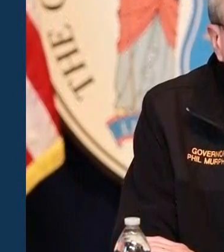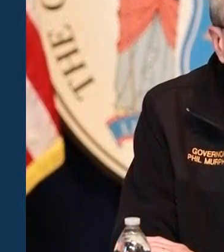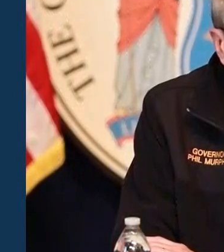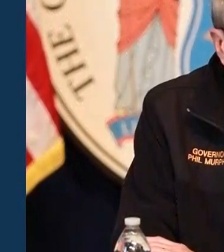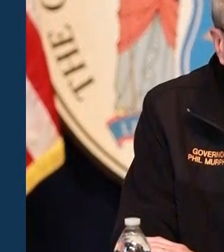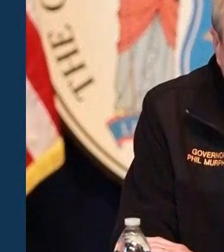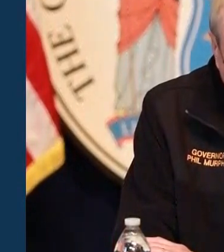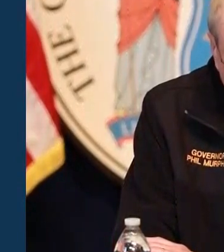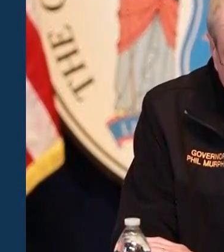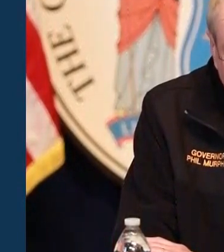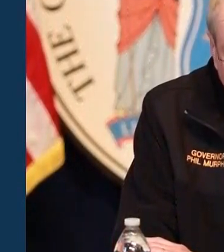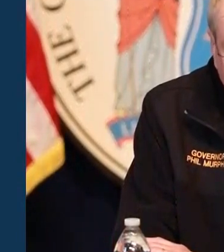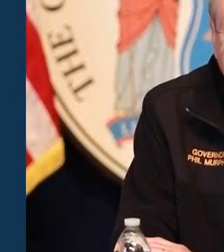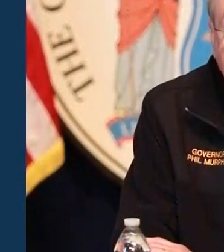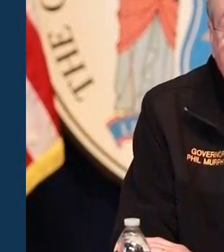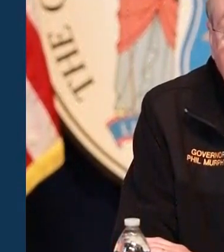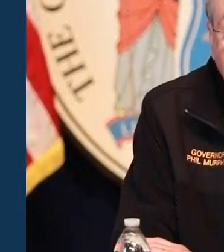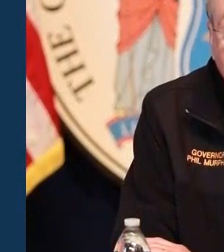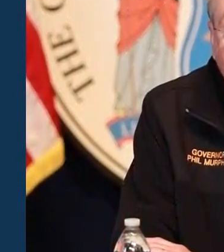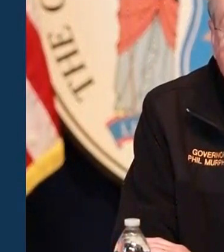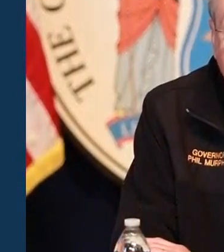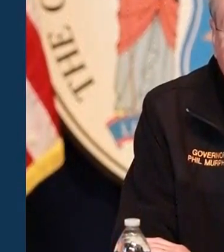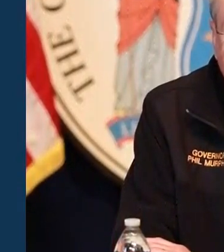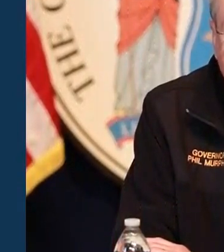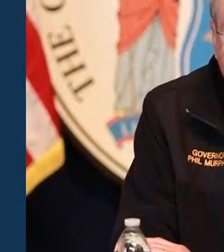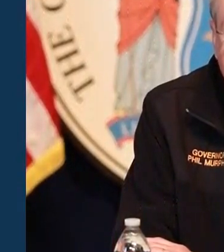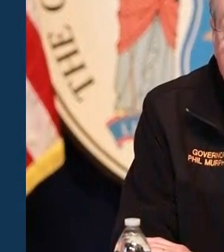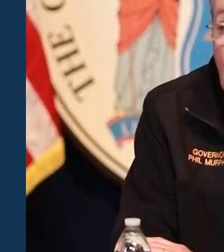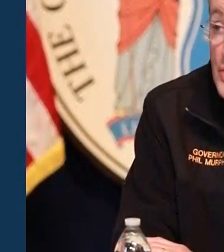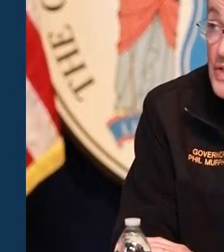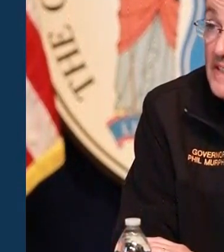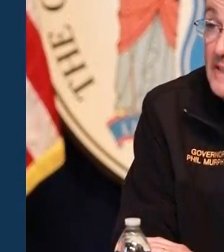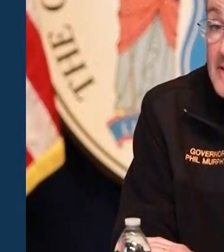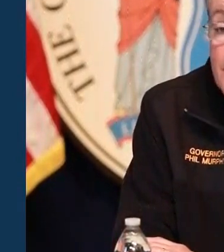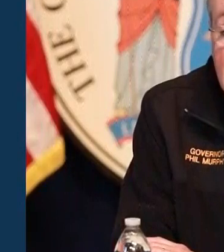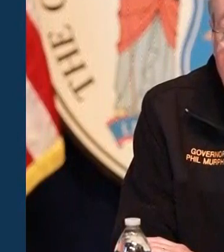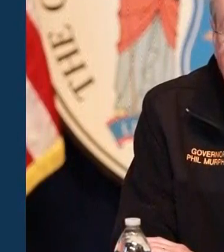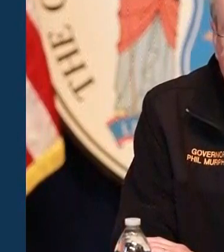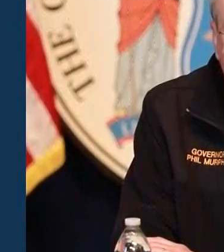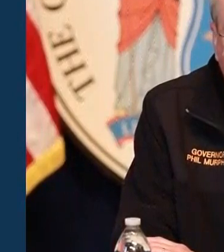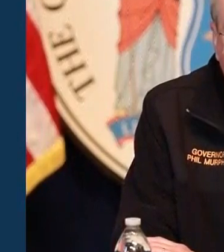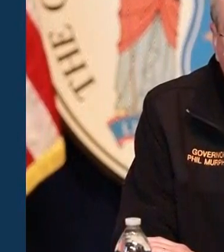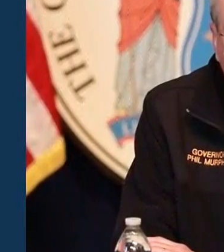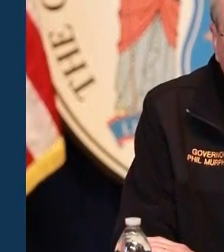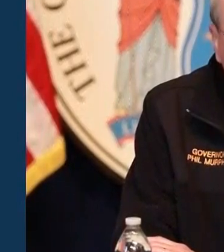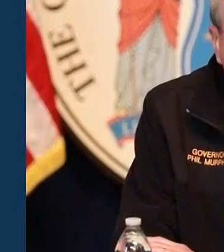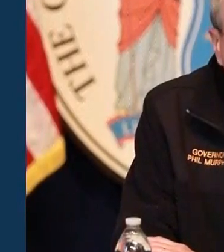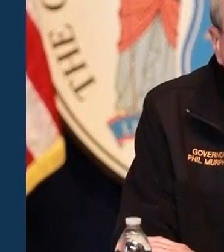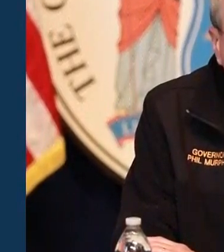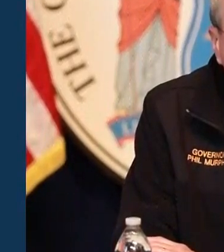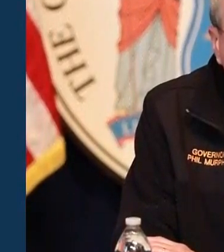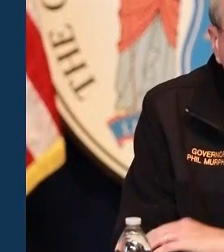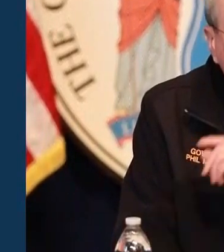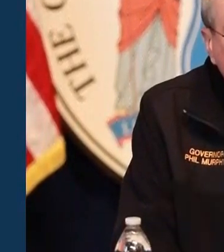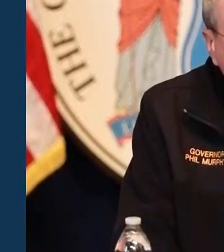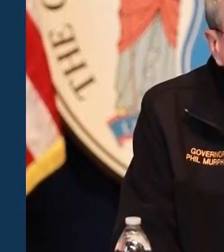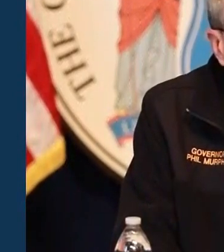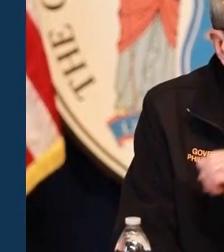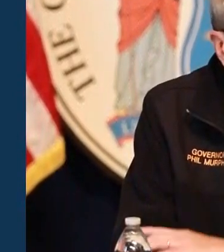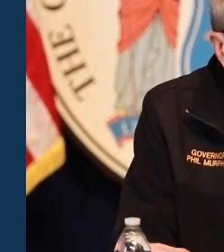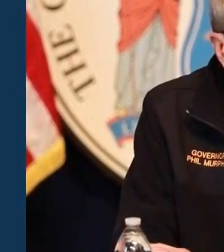of 682 residents were discharged. And so that's an important point to note. You could